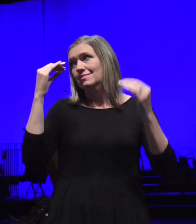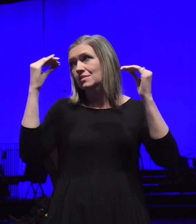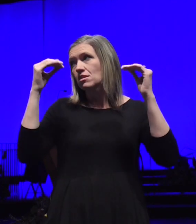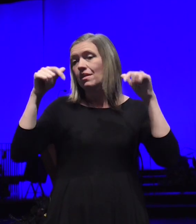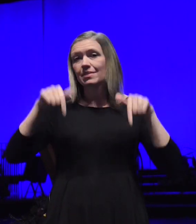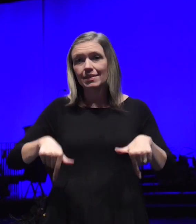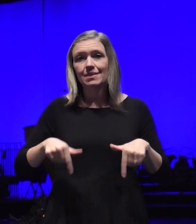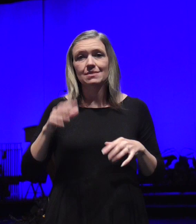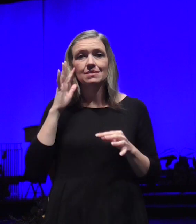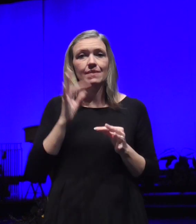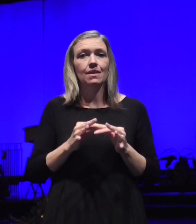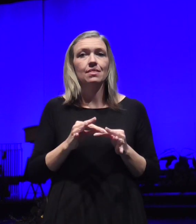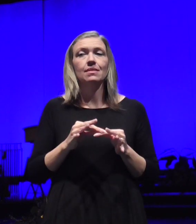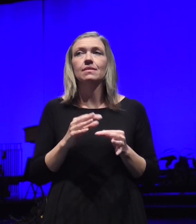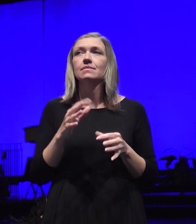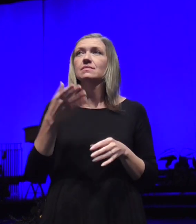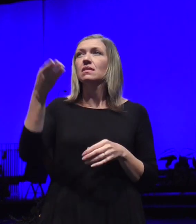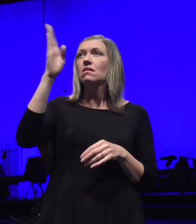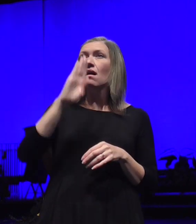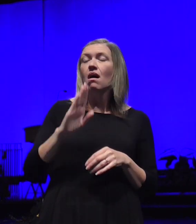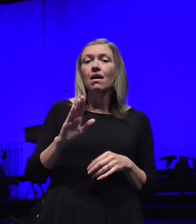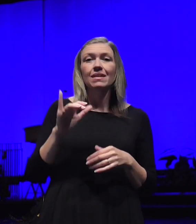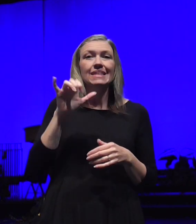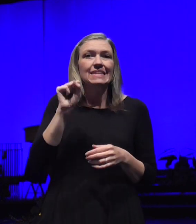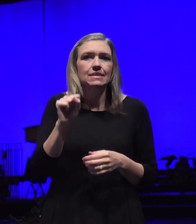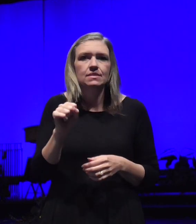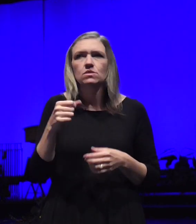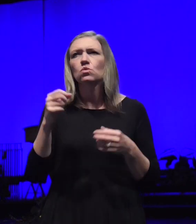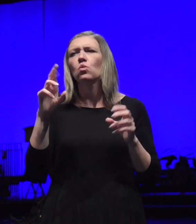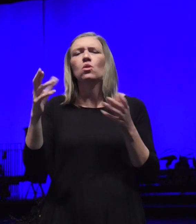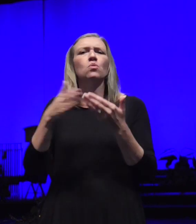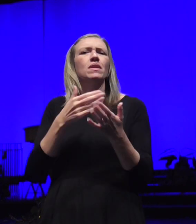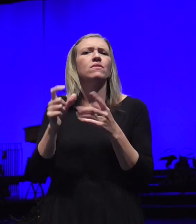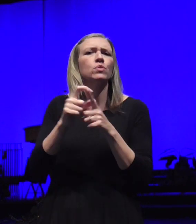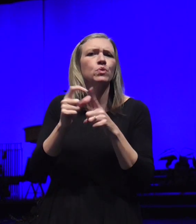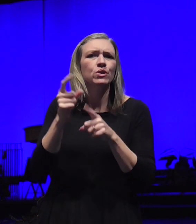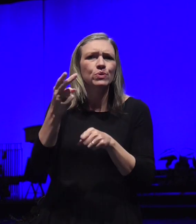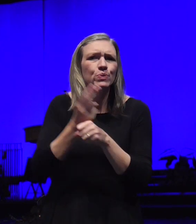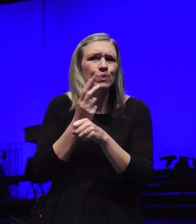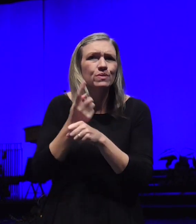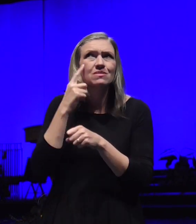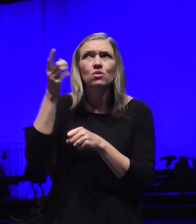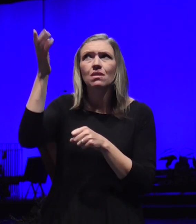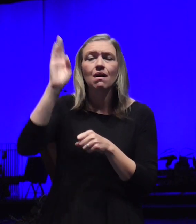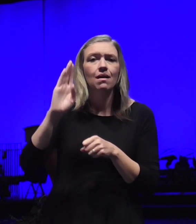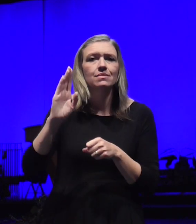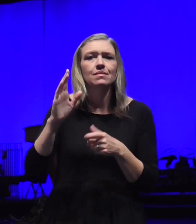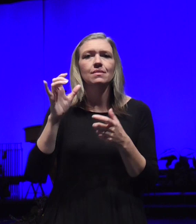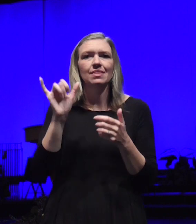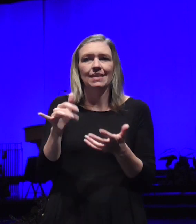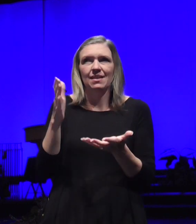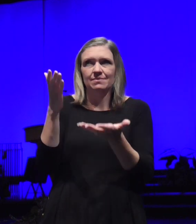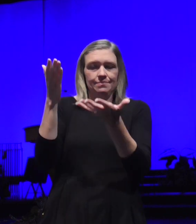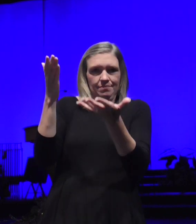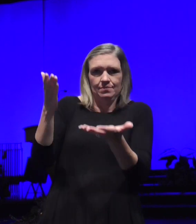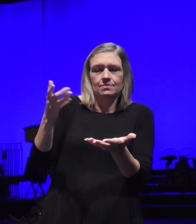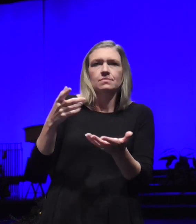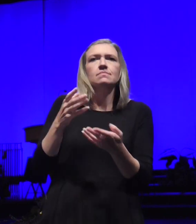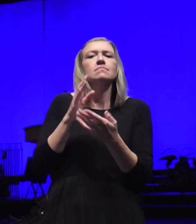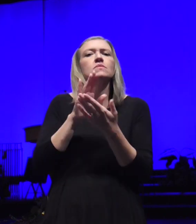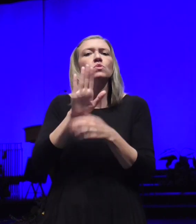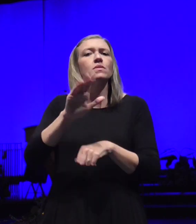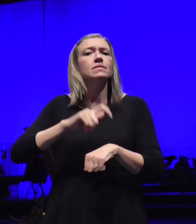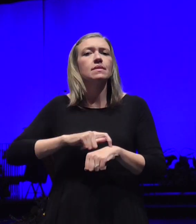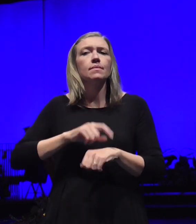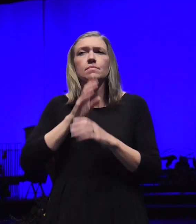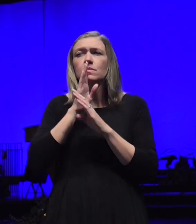here. God is, or harmonic love, whatever you call God, the sacred. Be still enough in your time of